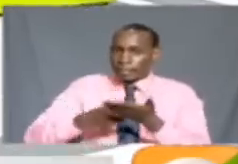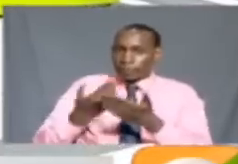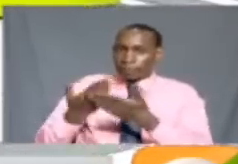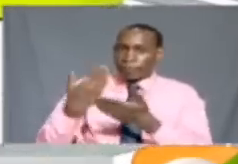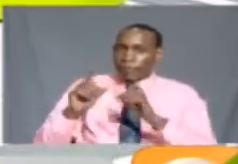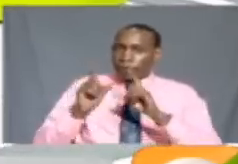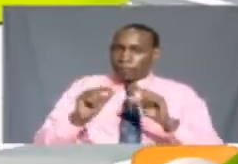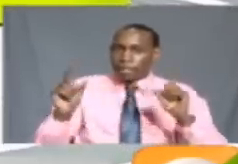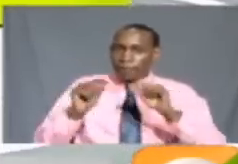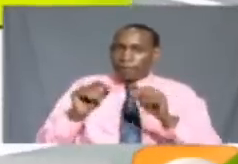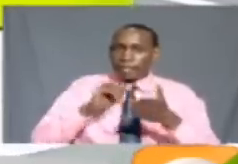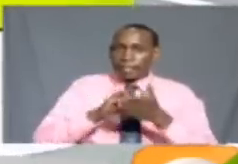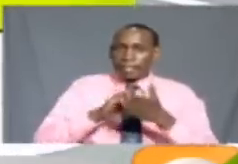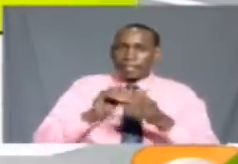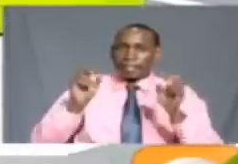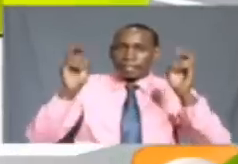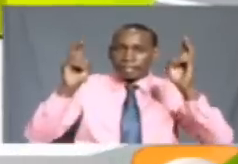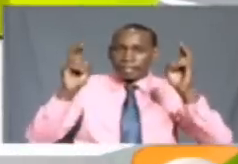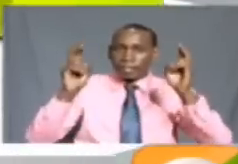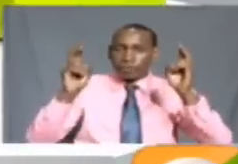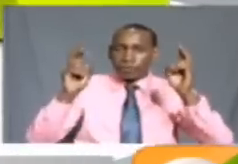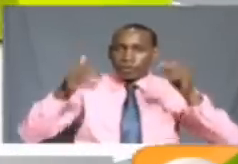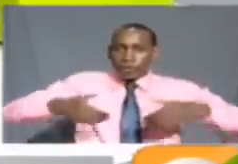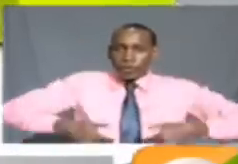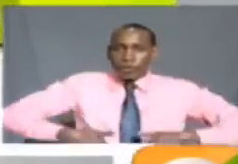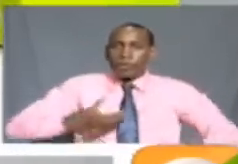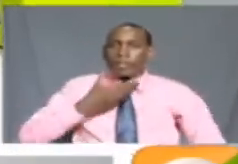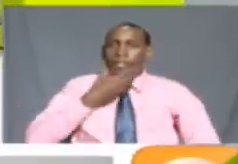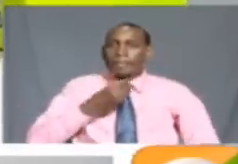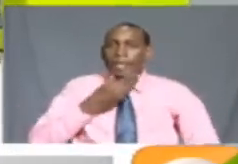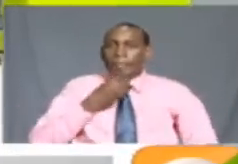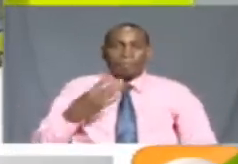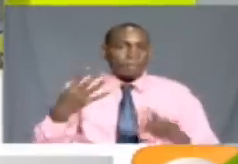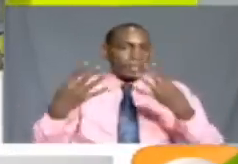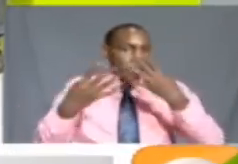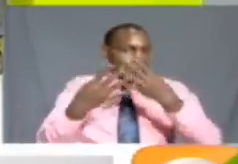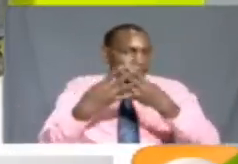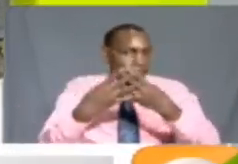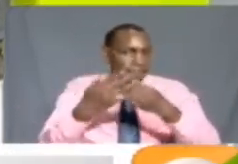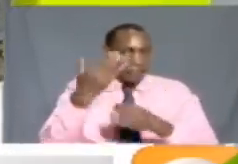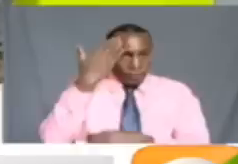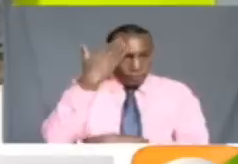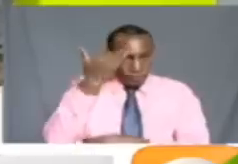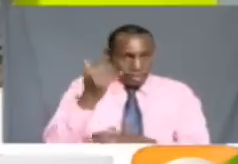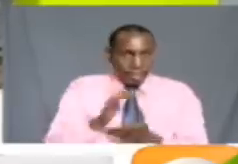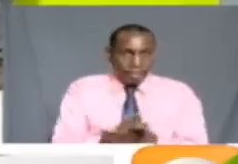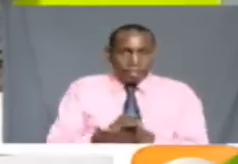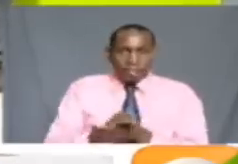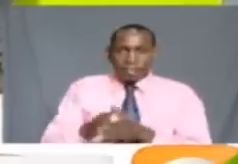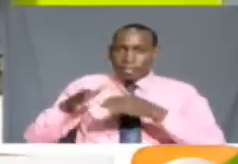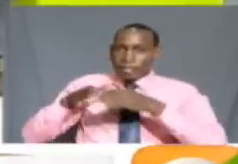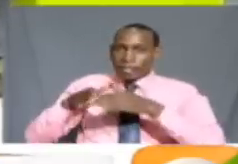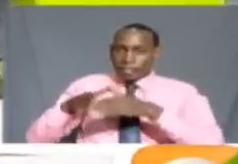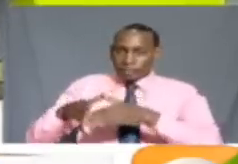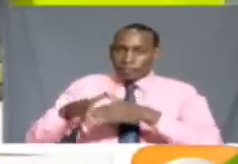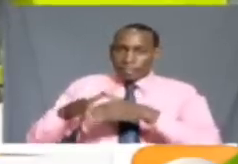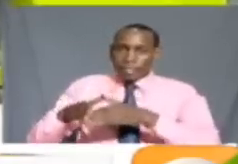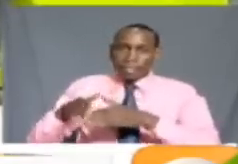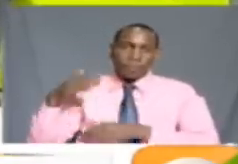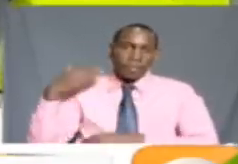earlier, the whole issue of young men who find themselves in jail for a sexual violation crime.